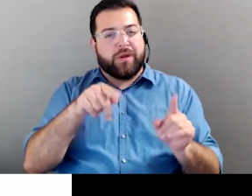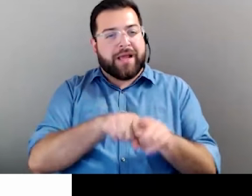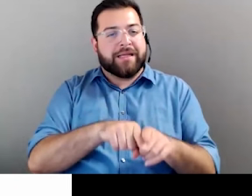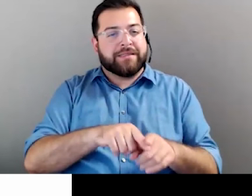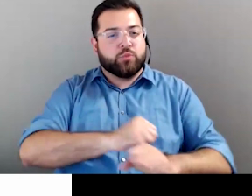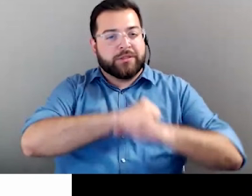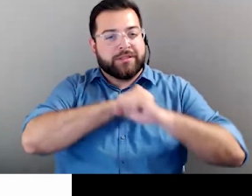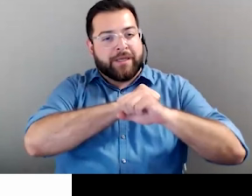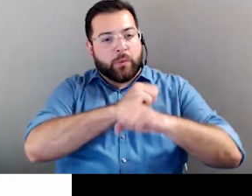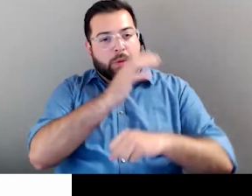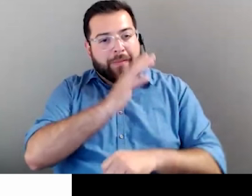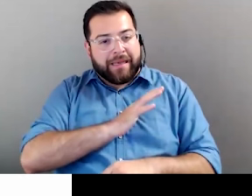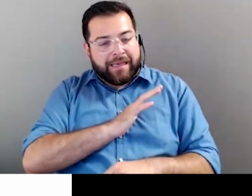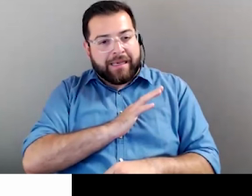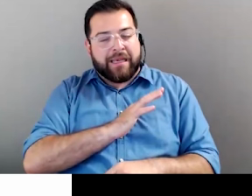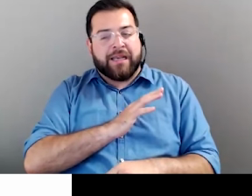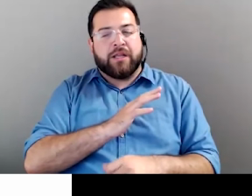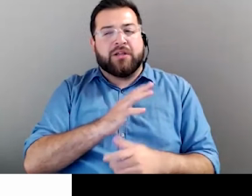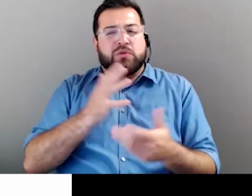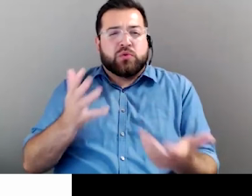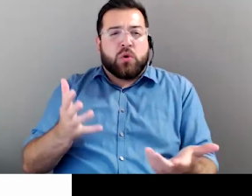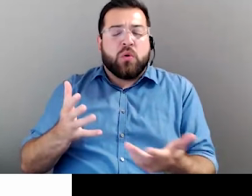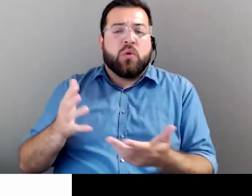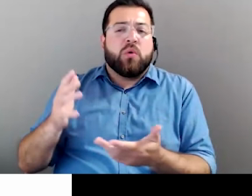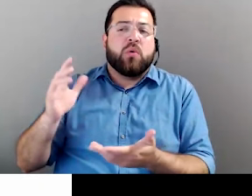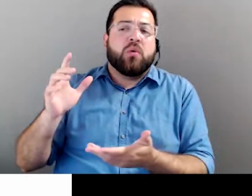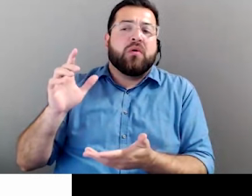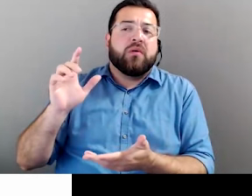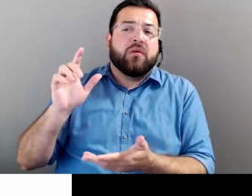right? Mhm. So are Title IX